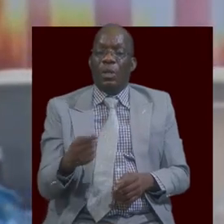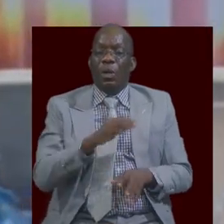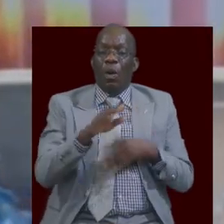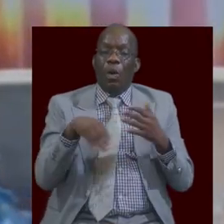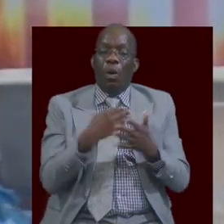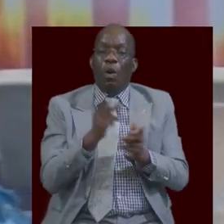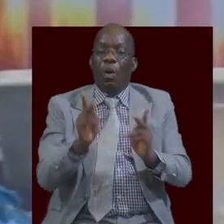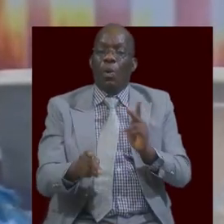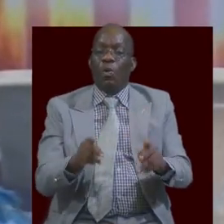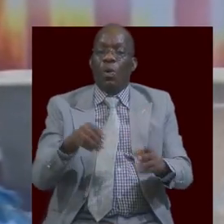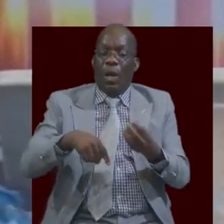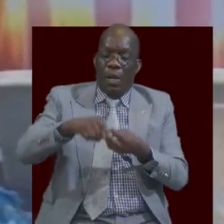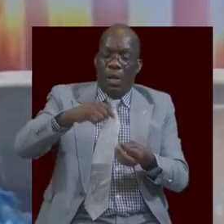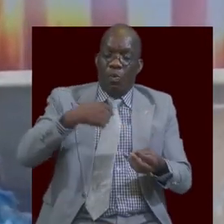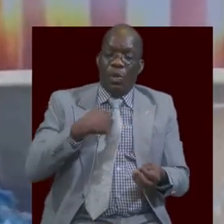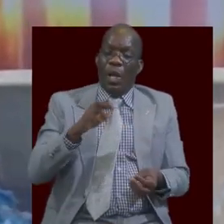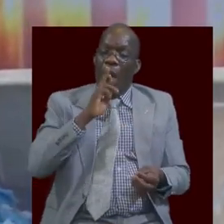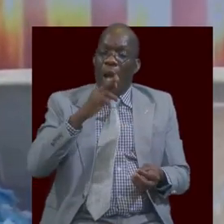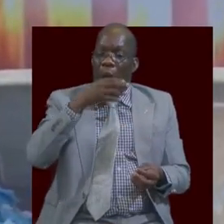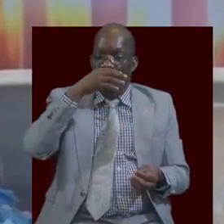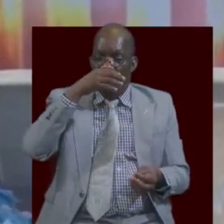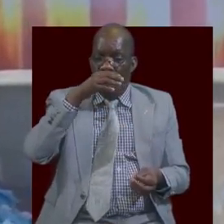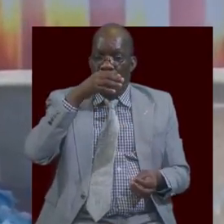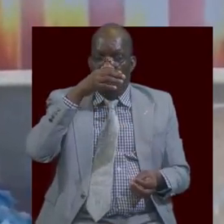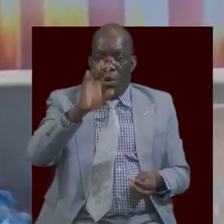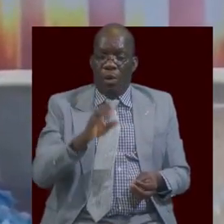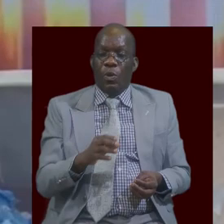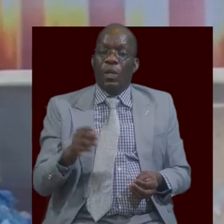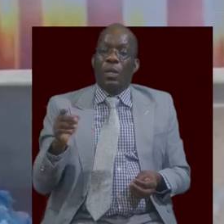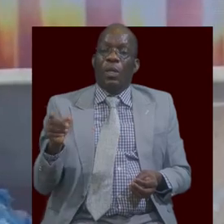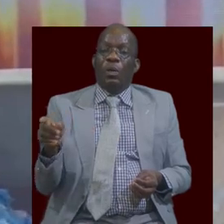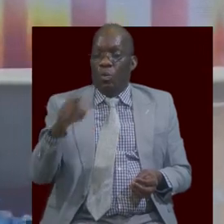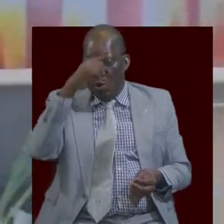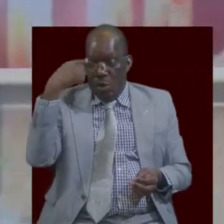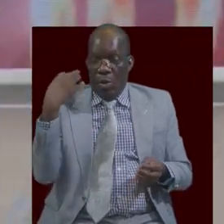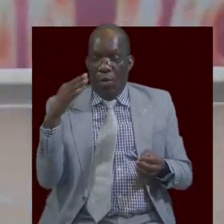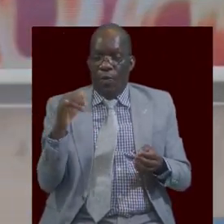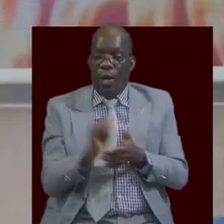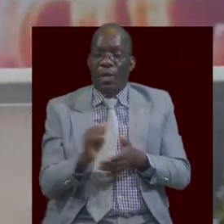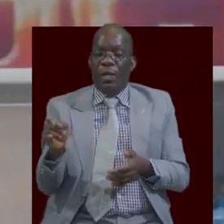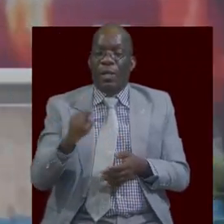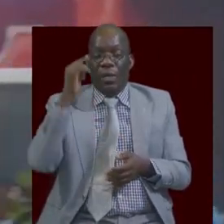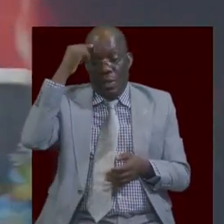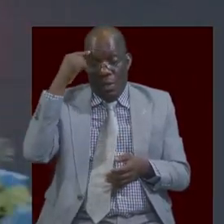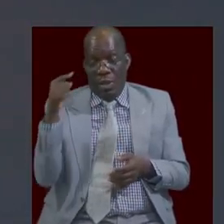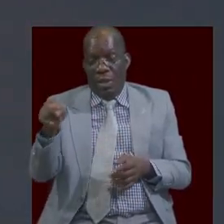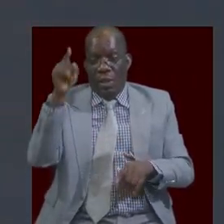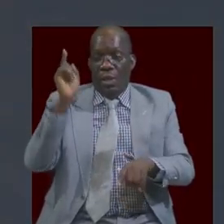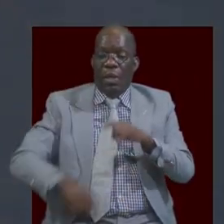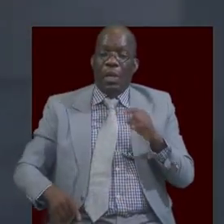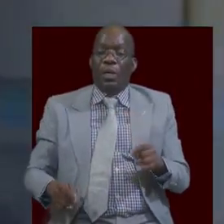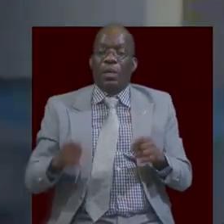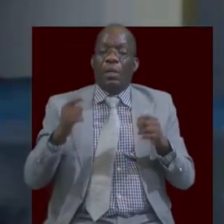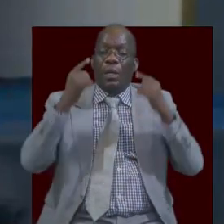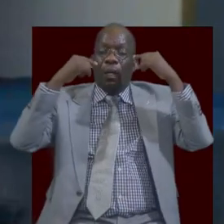are corrupt. And because of that, they think they cannot excel. They say, I don't want to talk